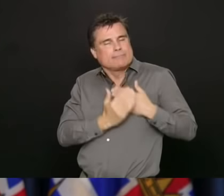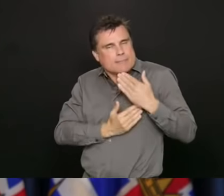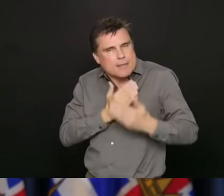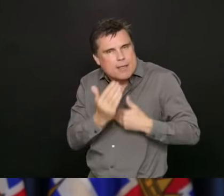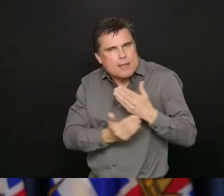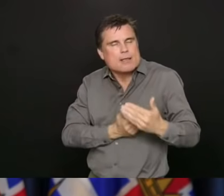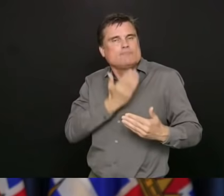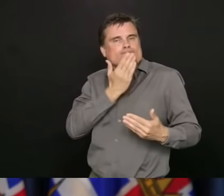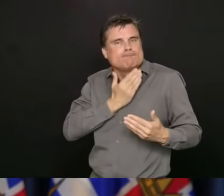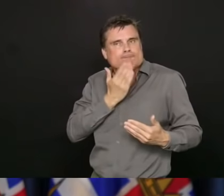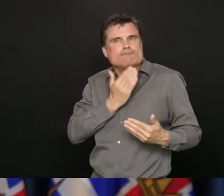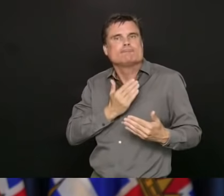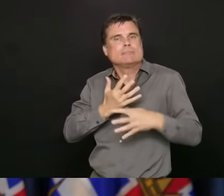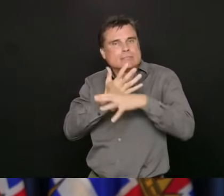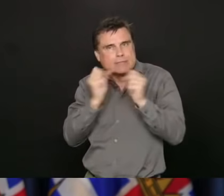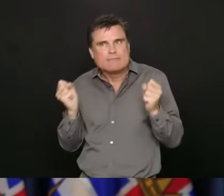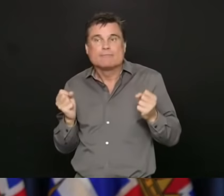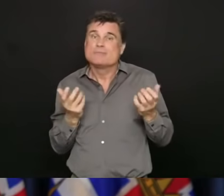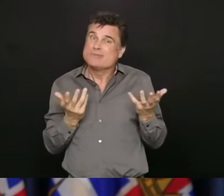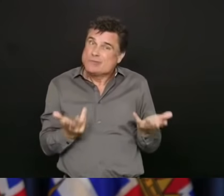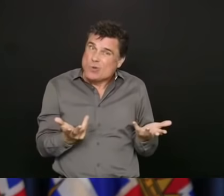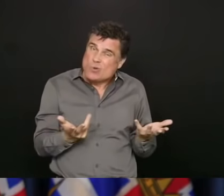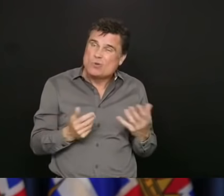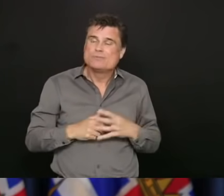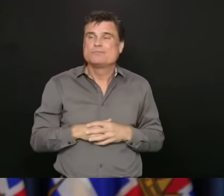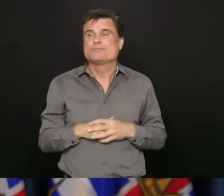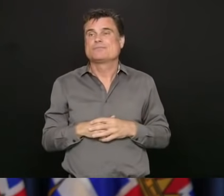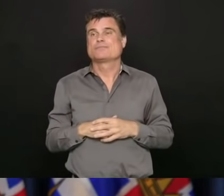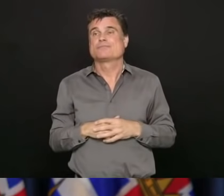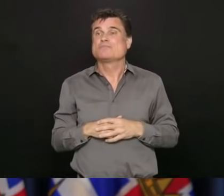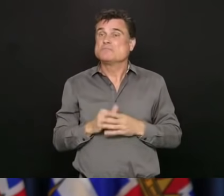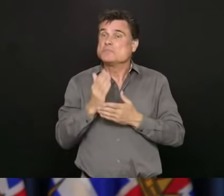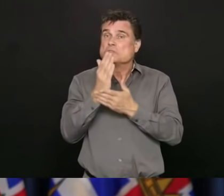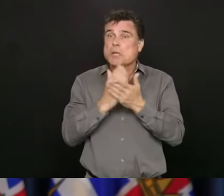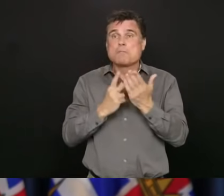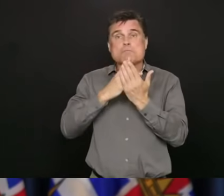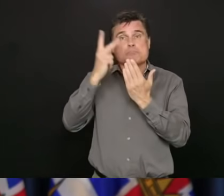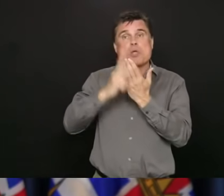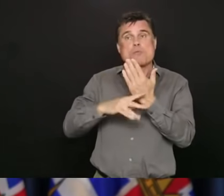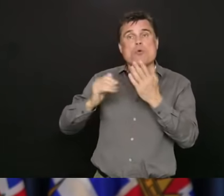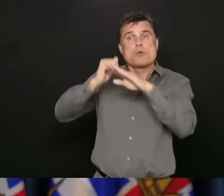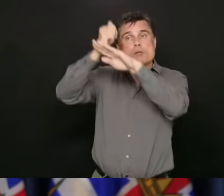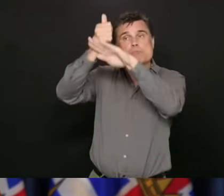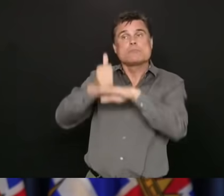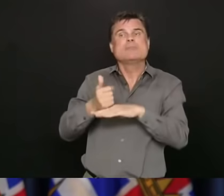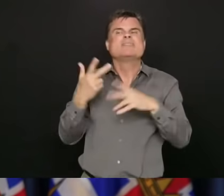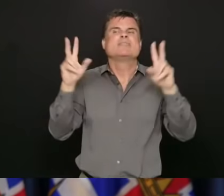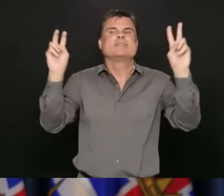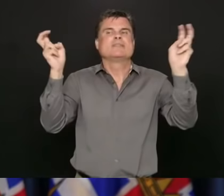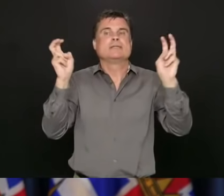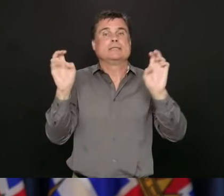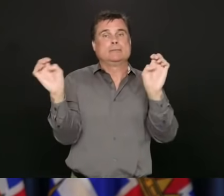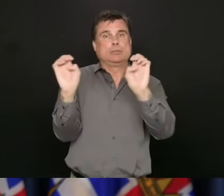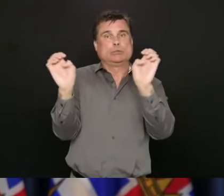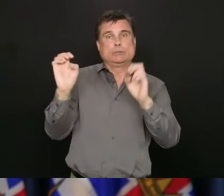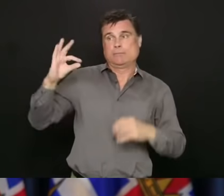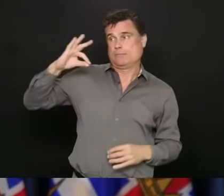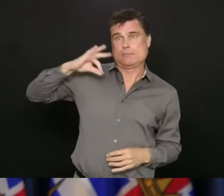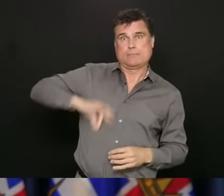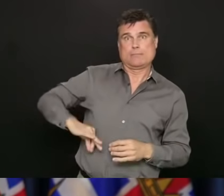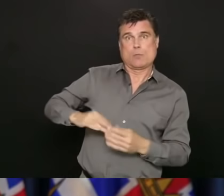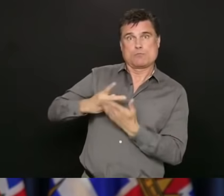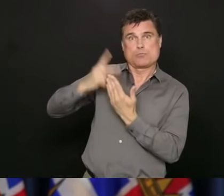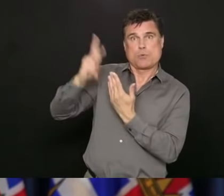are programs currently. There's the emergency benefit that's available to British Columbians that are affected by COVID, starting